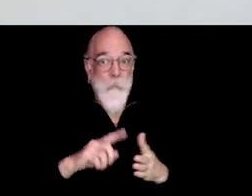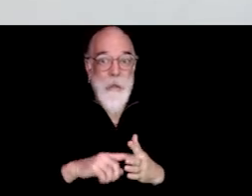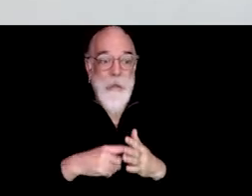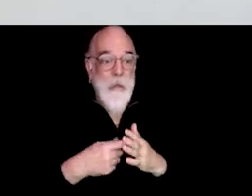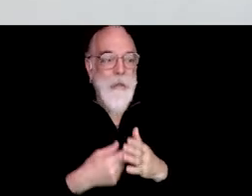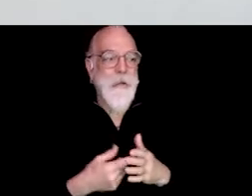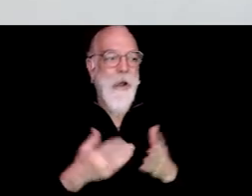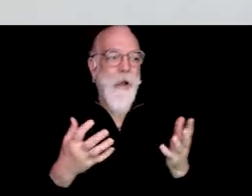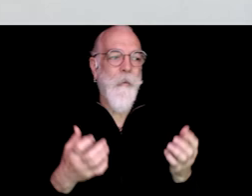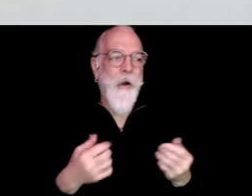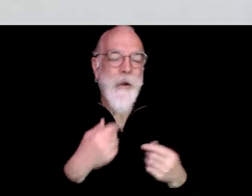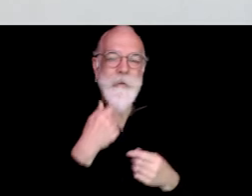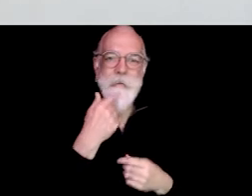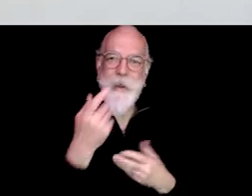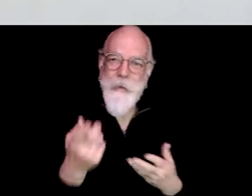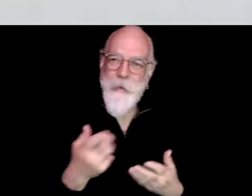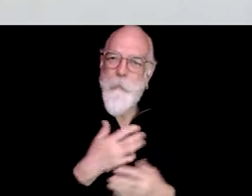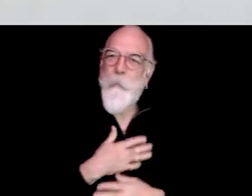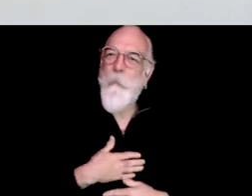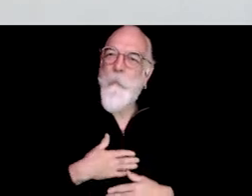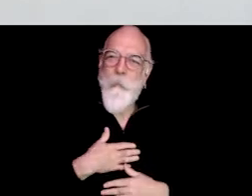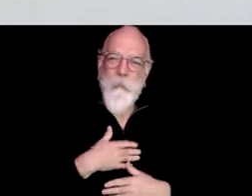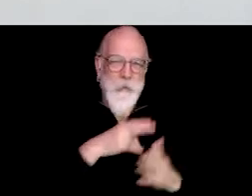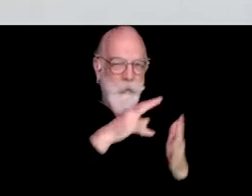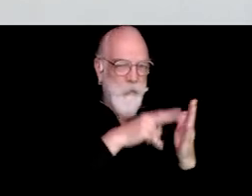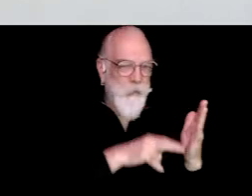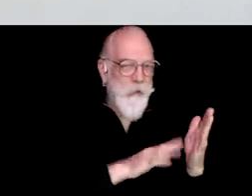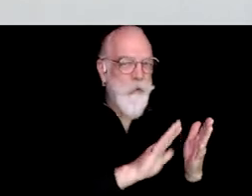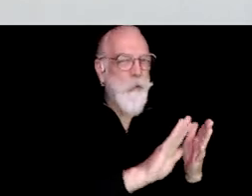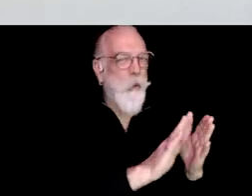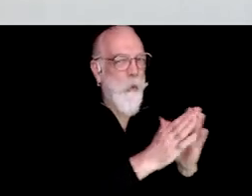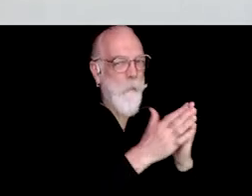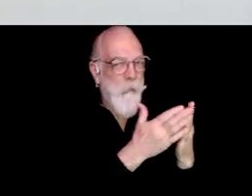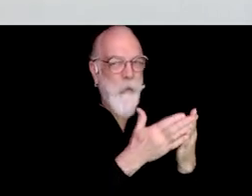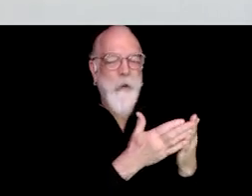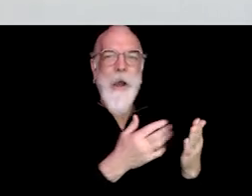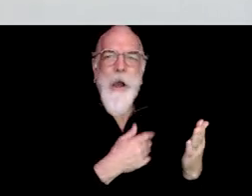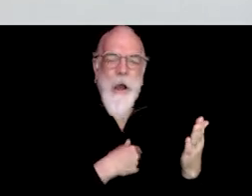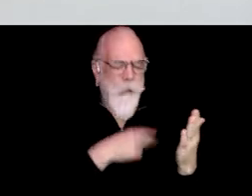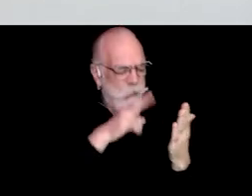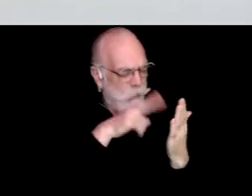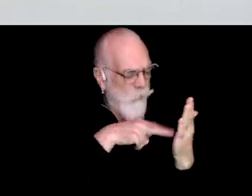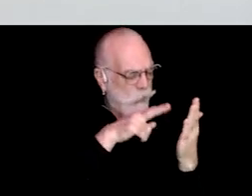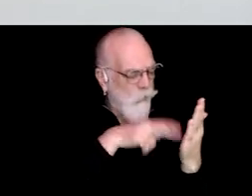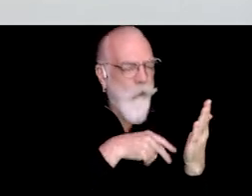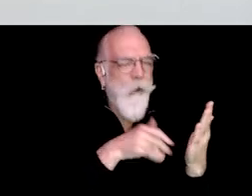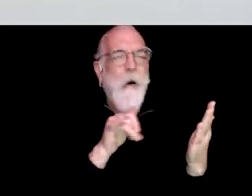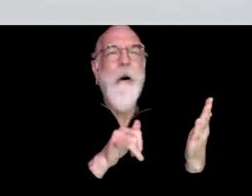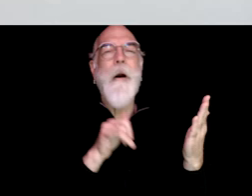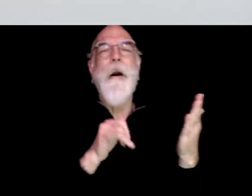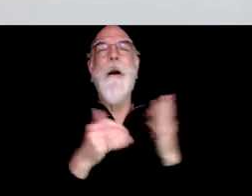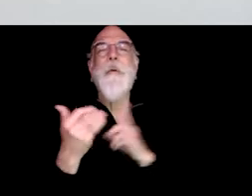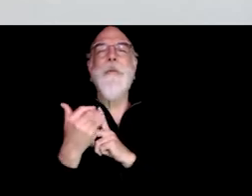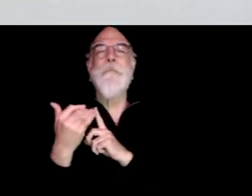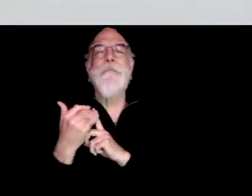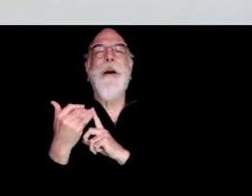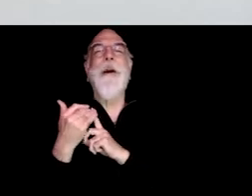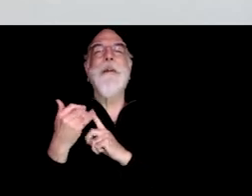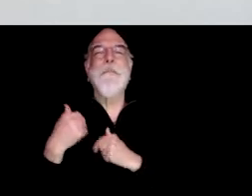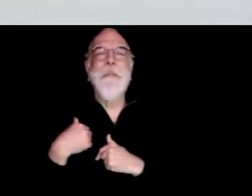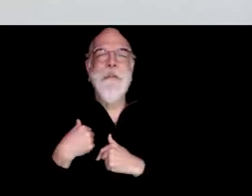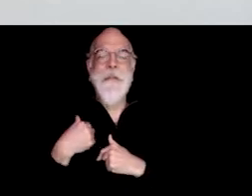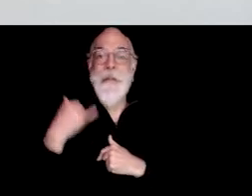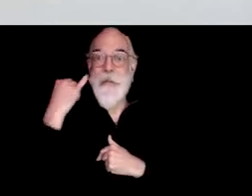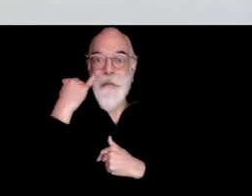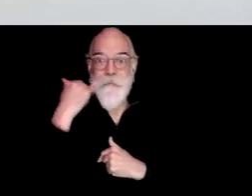Before we begin, I want to tell you that it was a real pleasure to read your book. And as I read, I continuously was reminded that